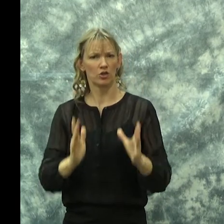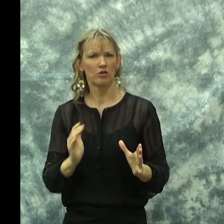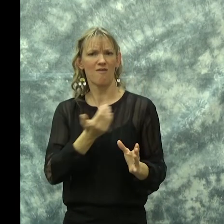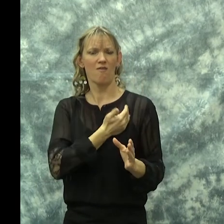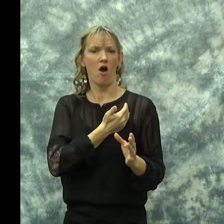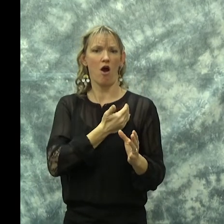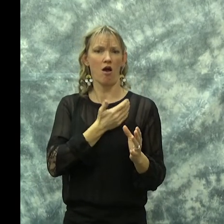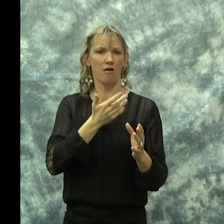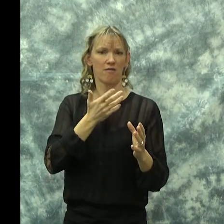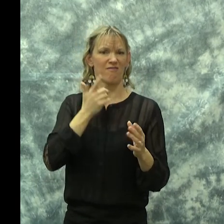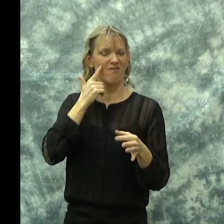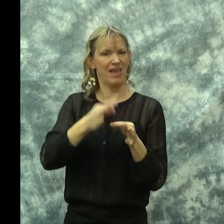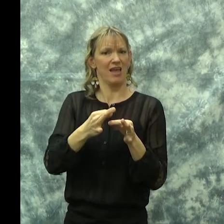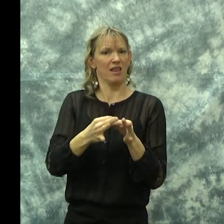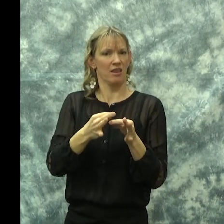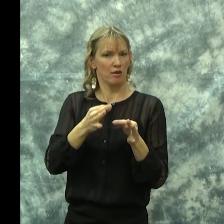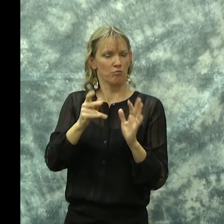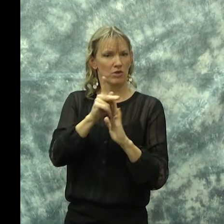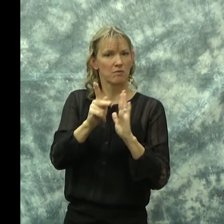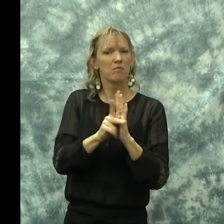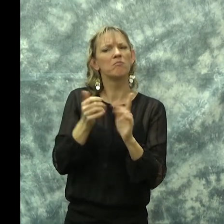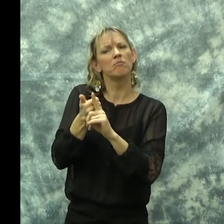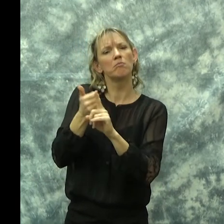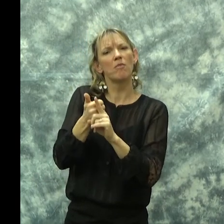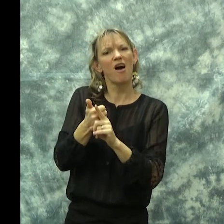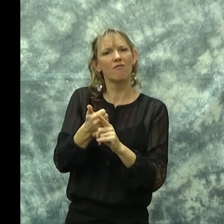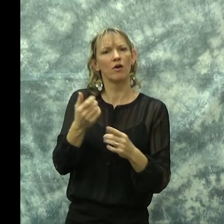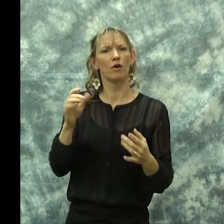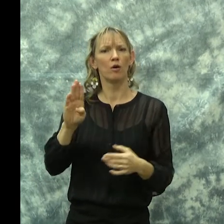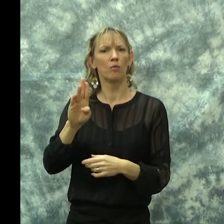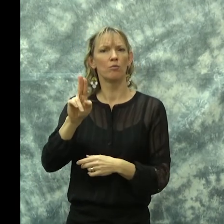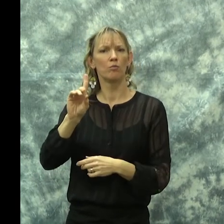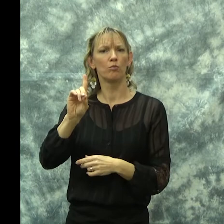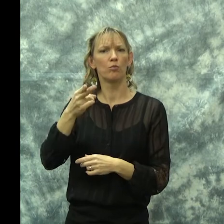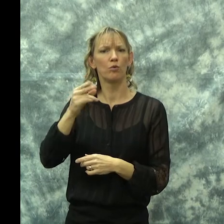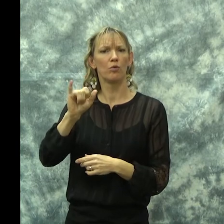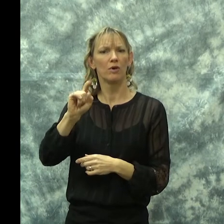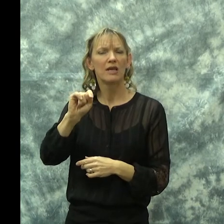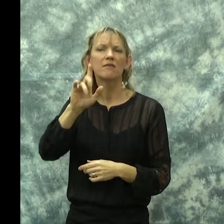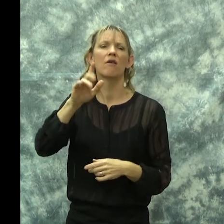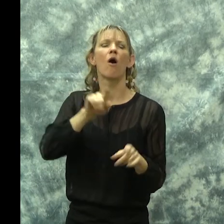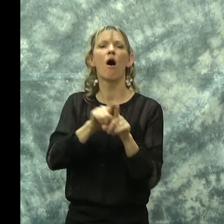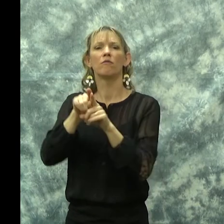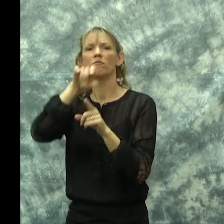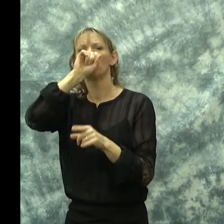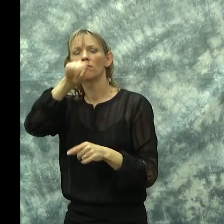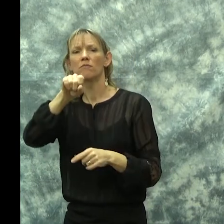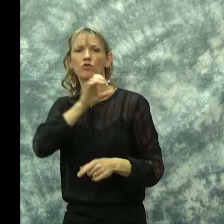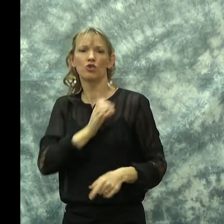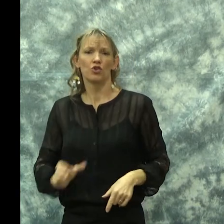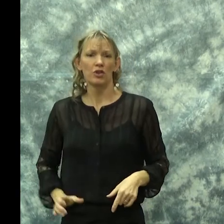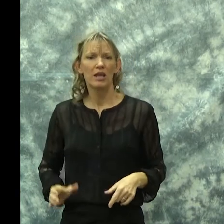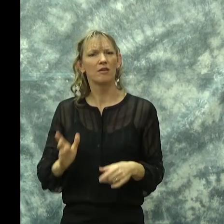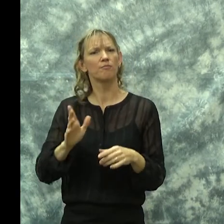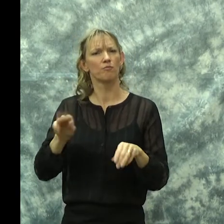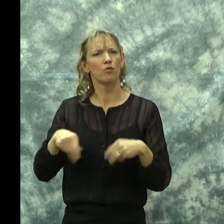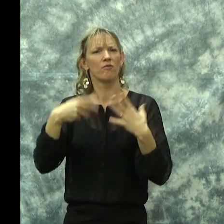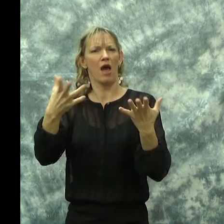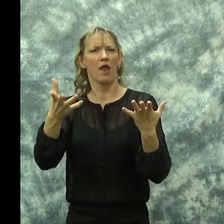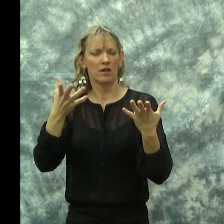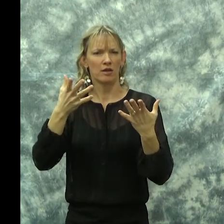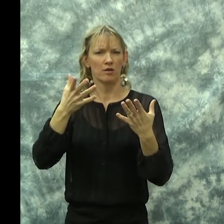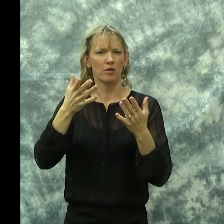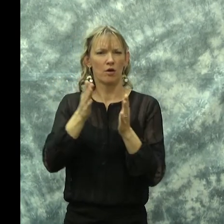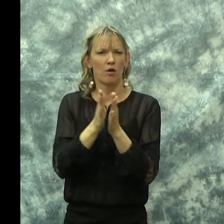principles. Han was a Buddhist, but he also loved Christianity, and he contributed a classic work called Living